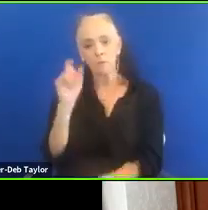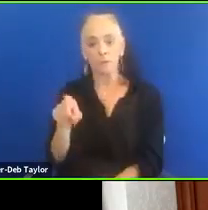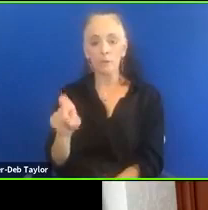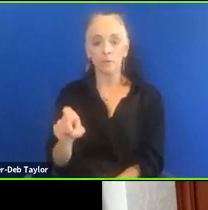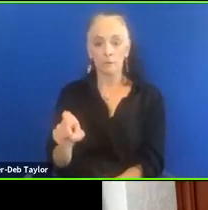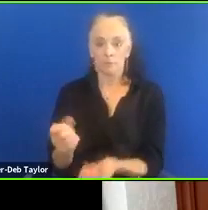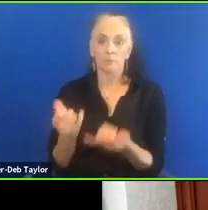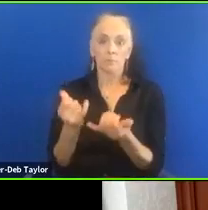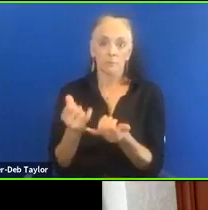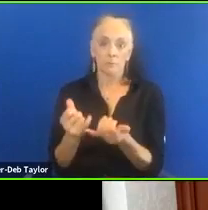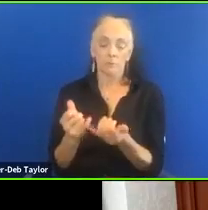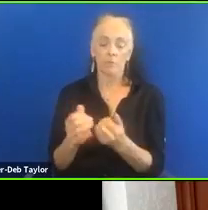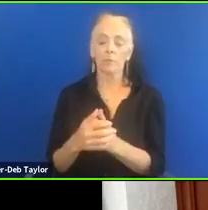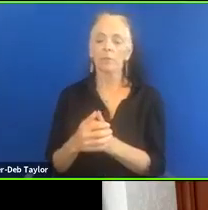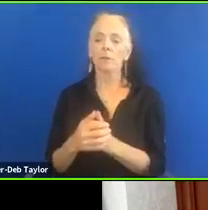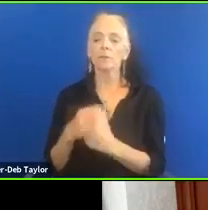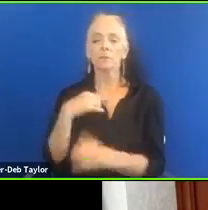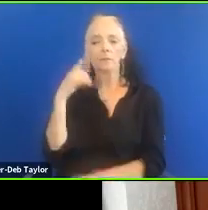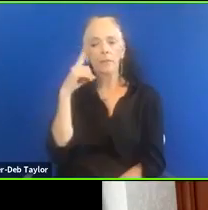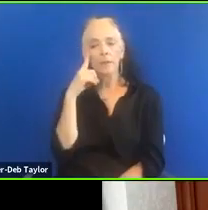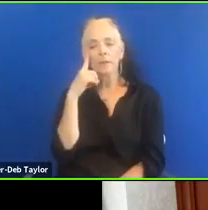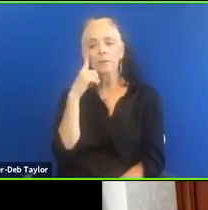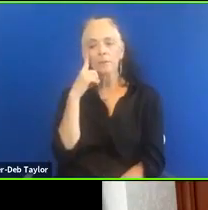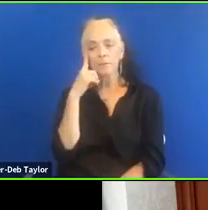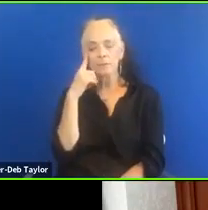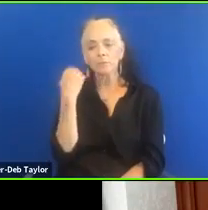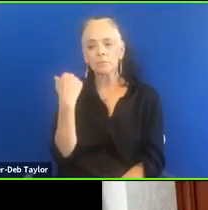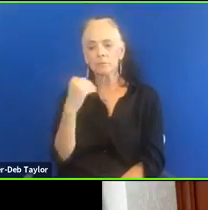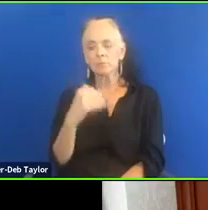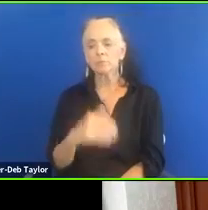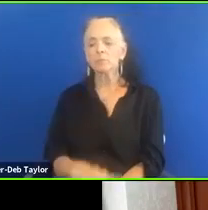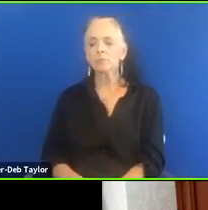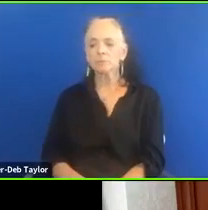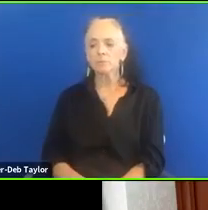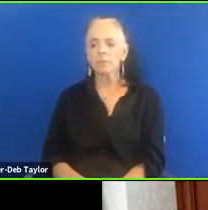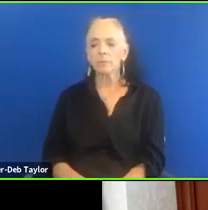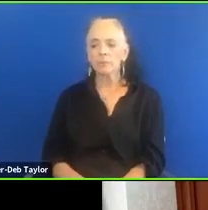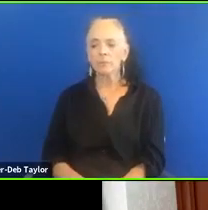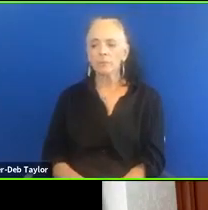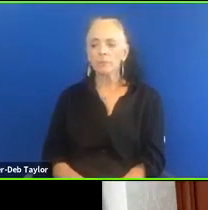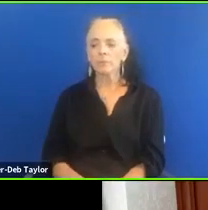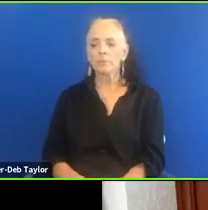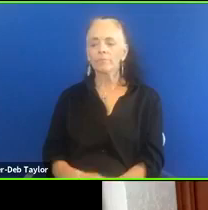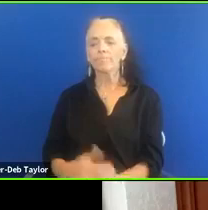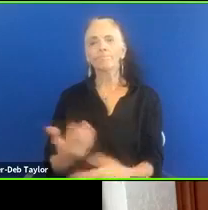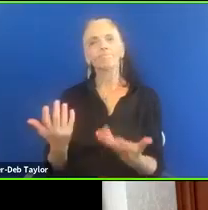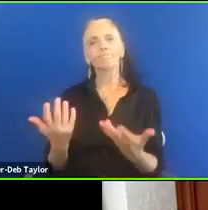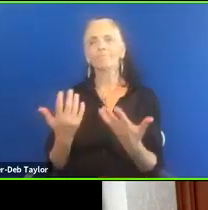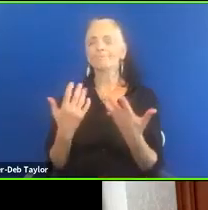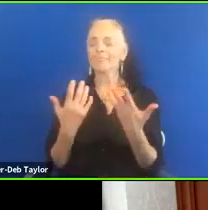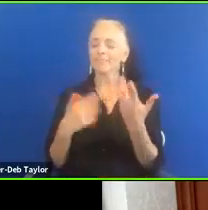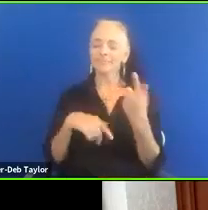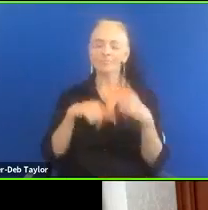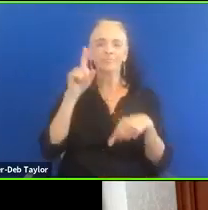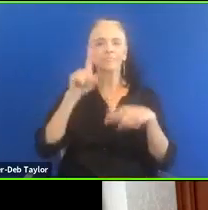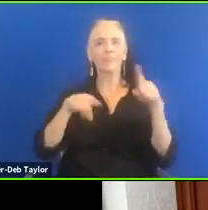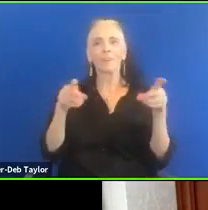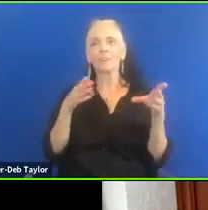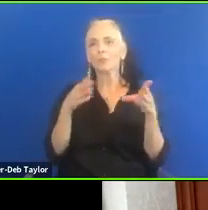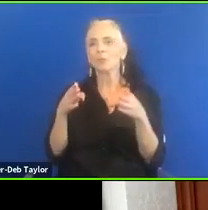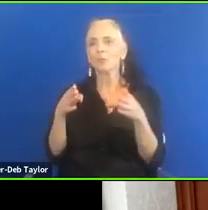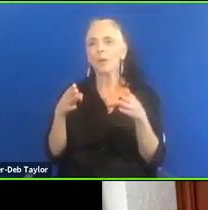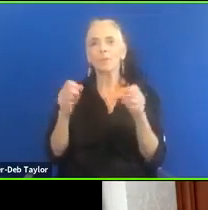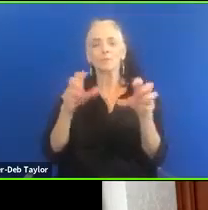I think there is, of course, many diverse ways we can have ritual and